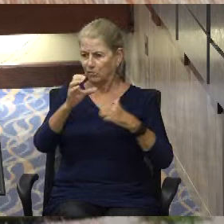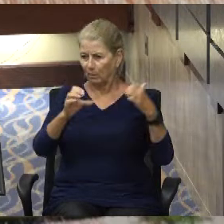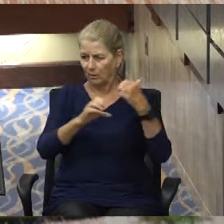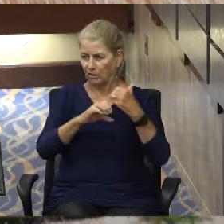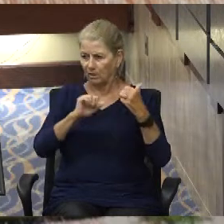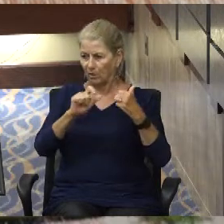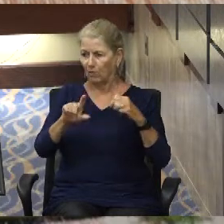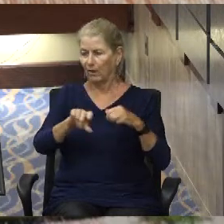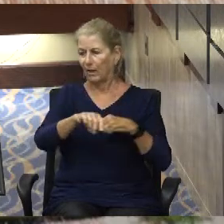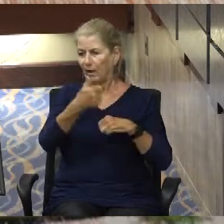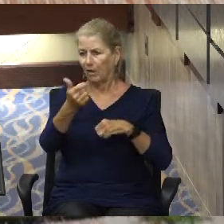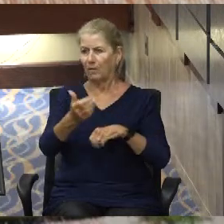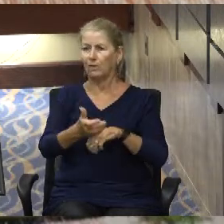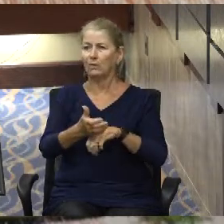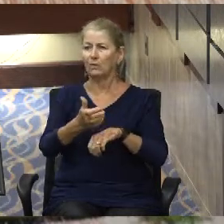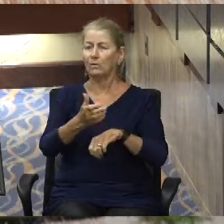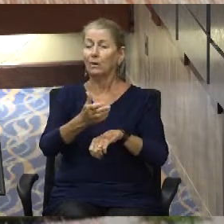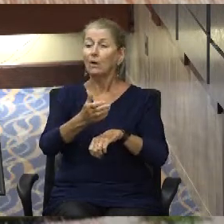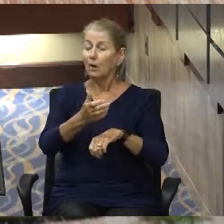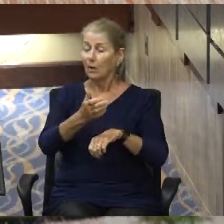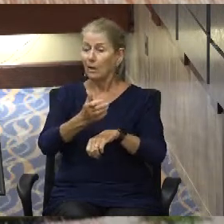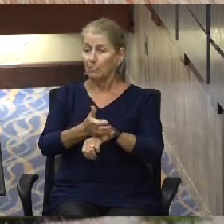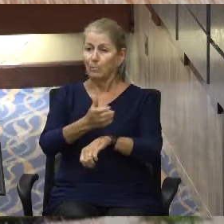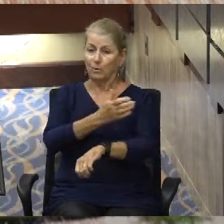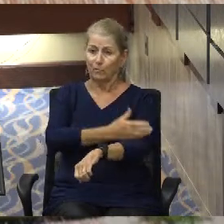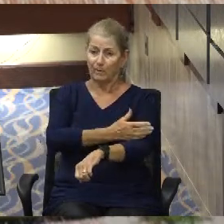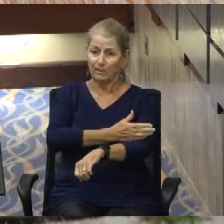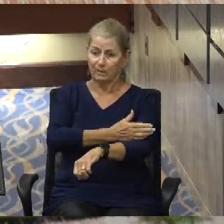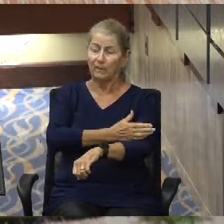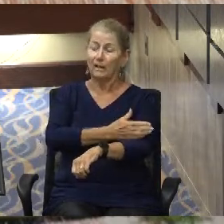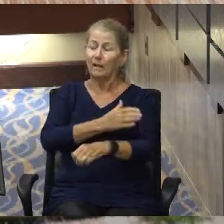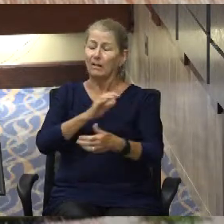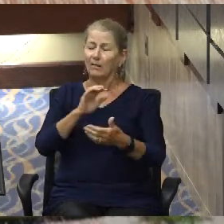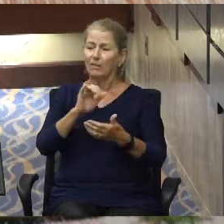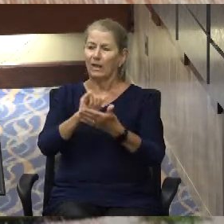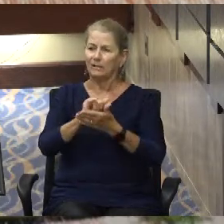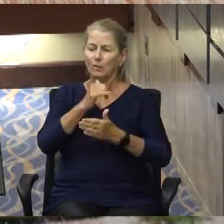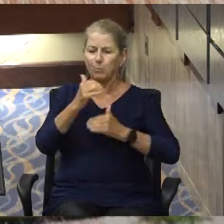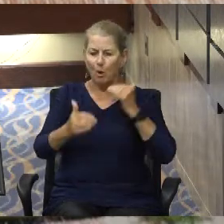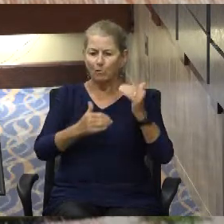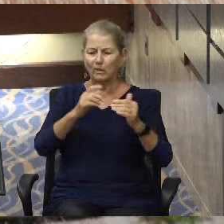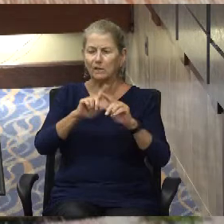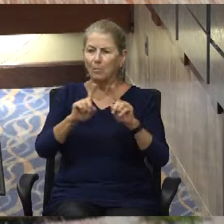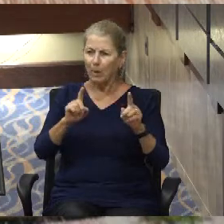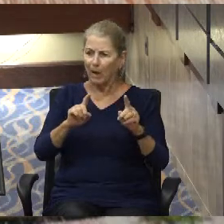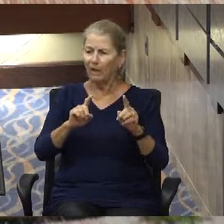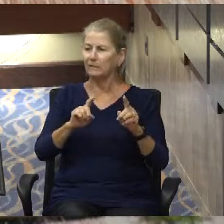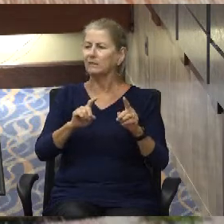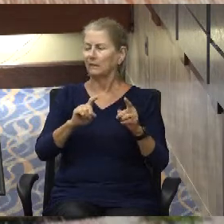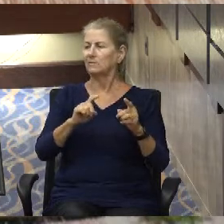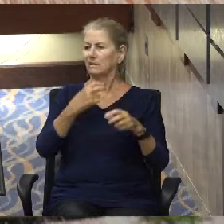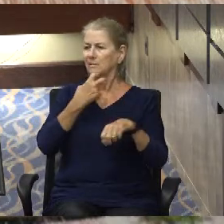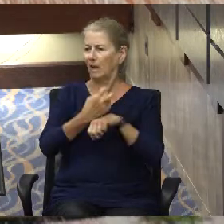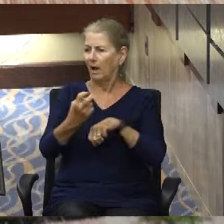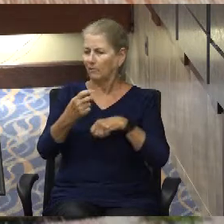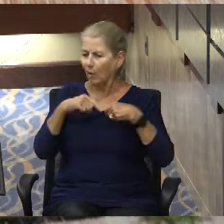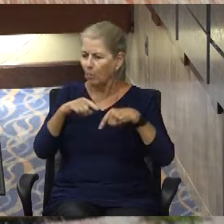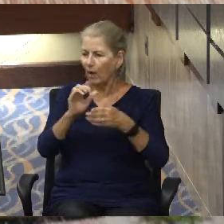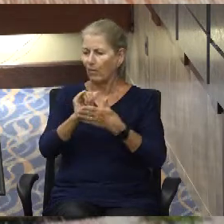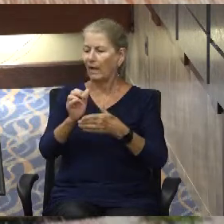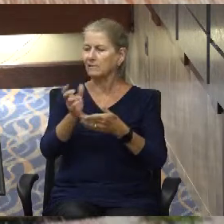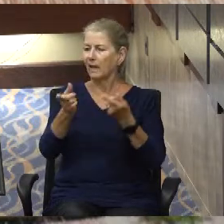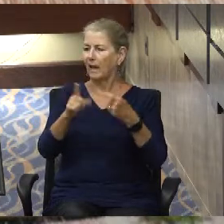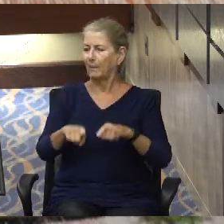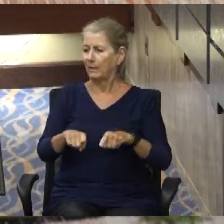is progress, it is frustrating while it's happening. Yes. I wanted to ask a question just on some of the logistics of this. Are these